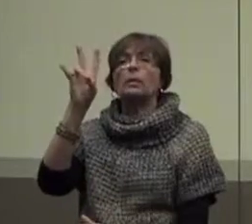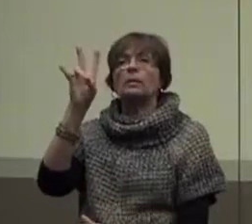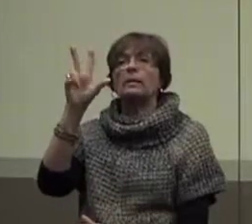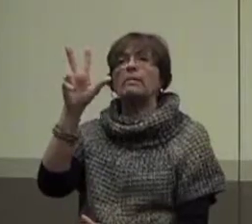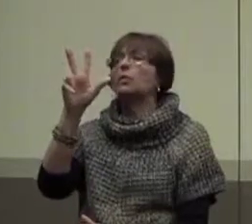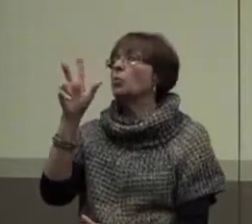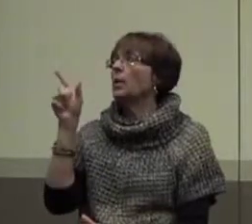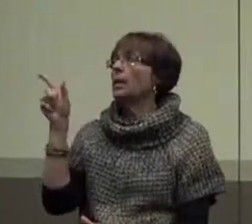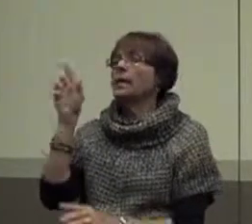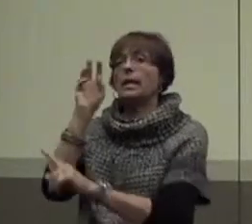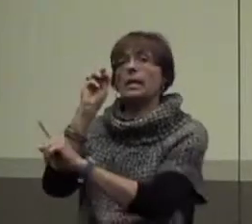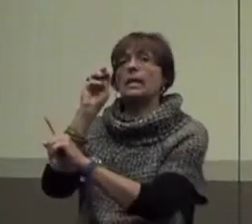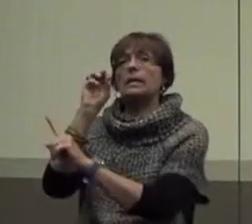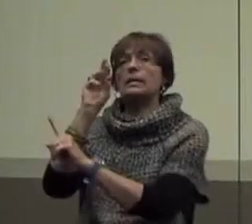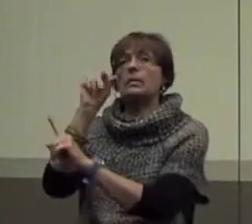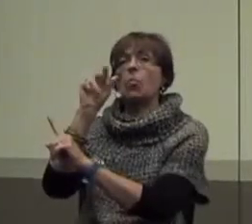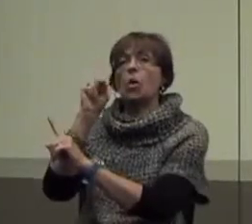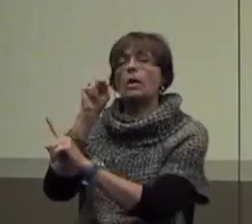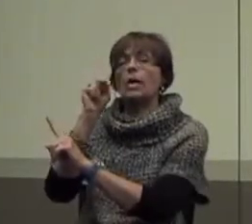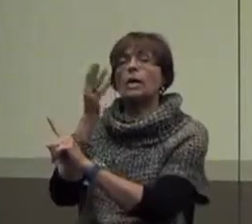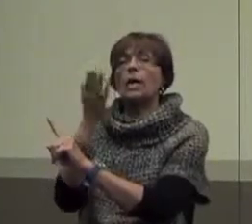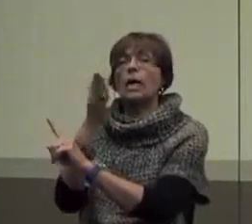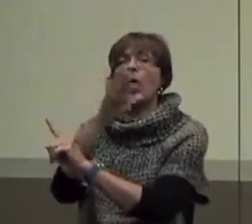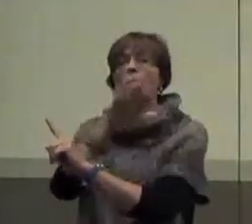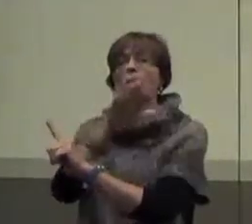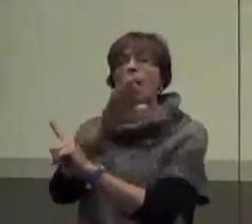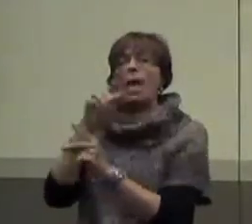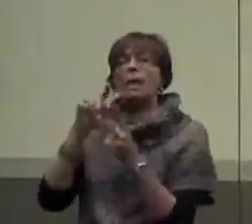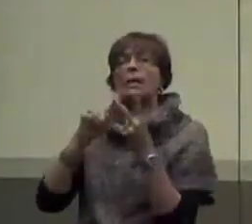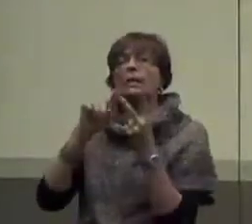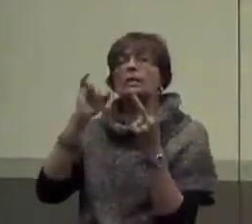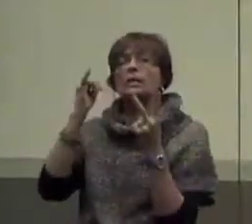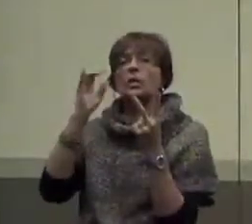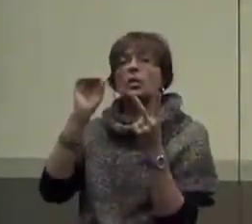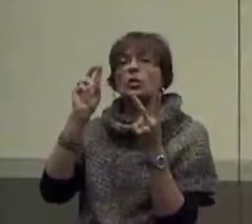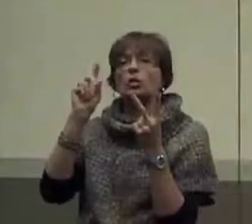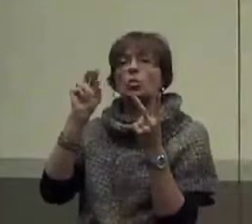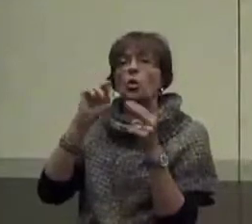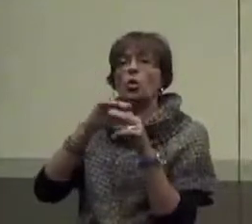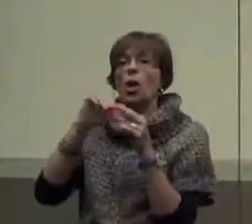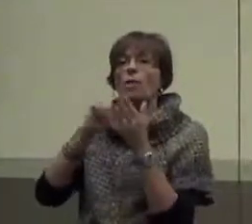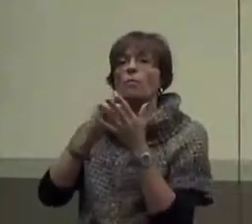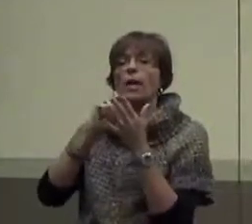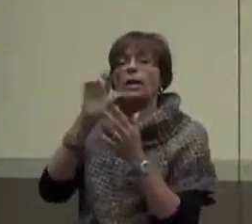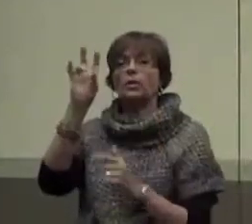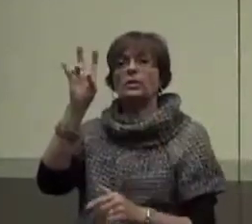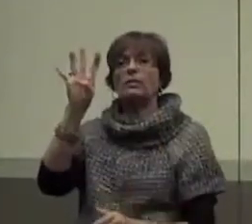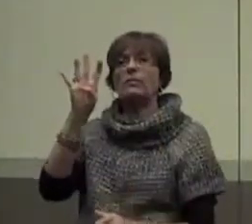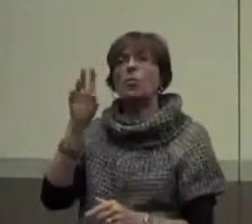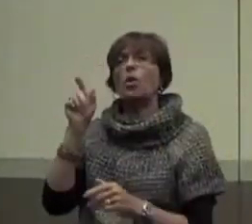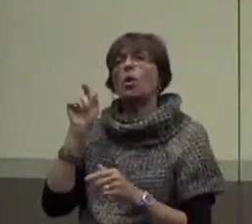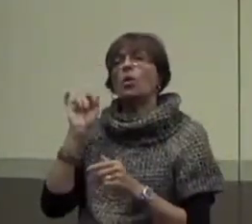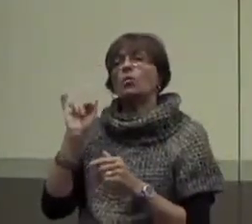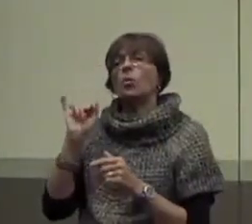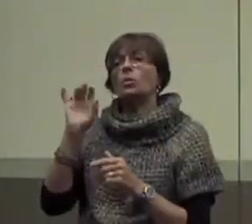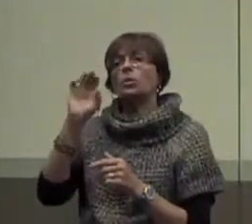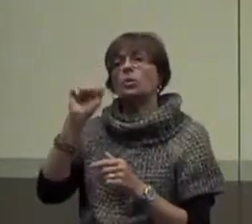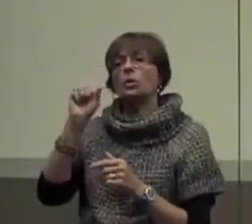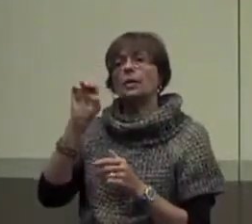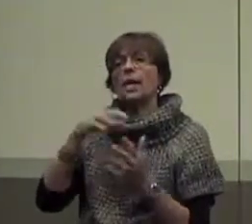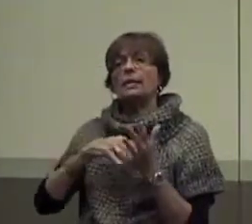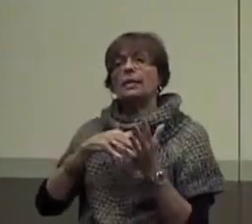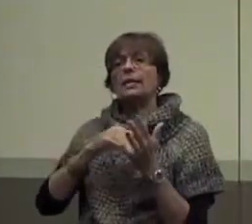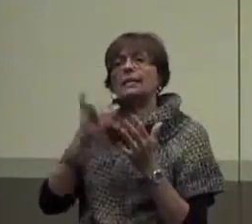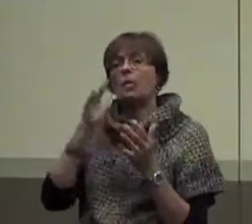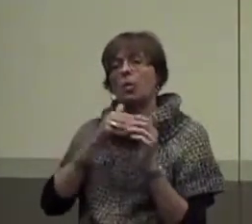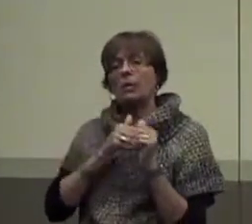is Morgan. And on the back of Morgan is Jordan, 74. And those are the guys, those are our case studies that guide what we're